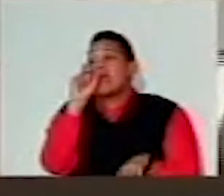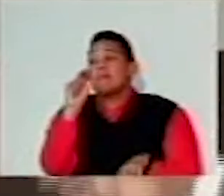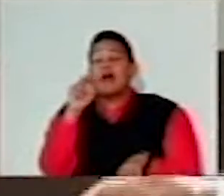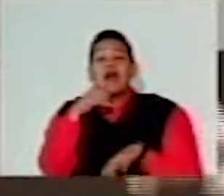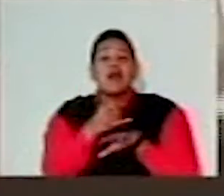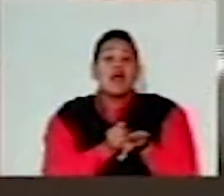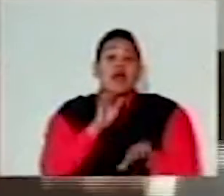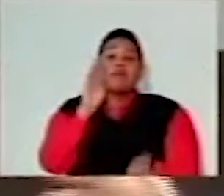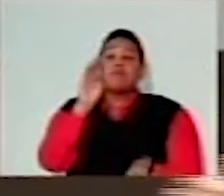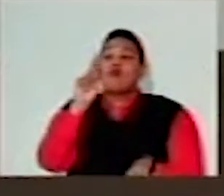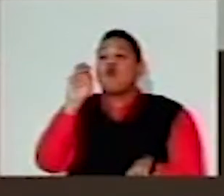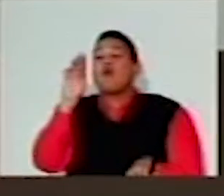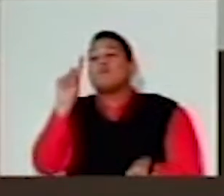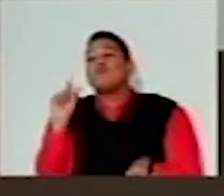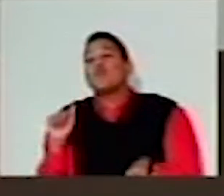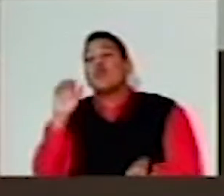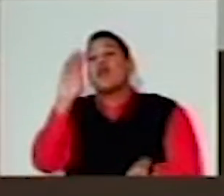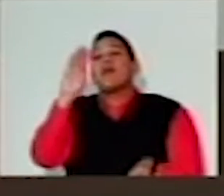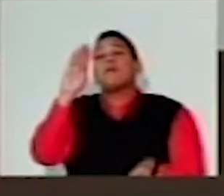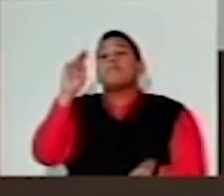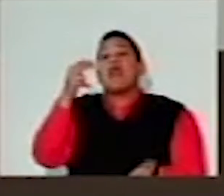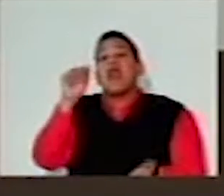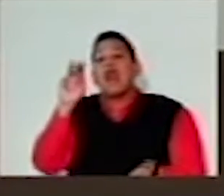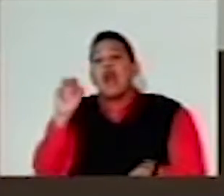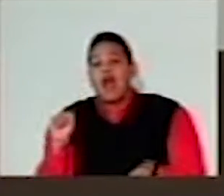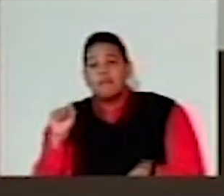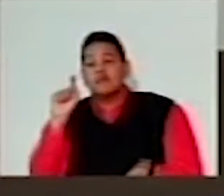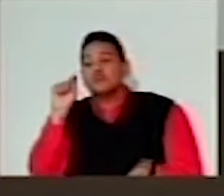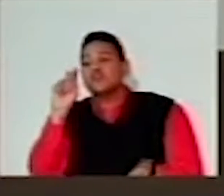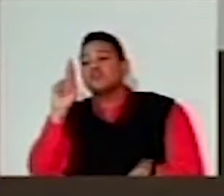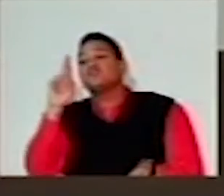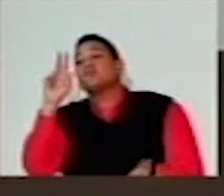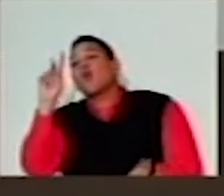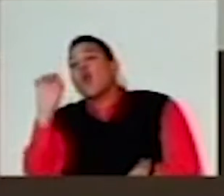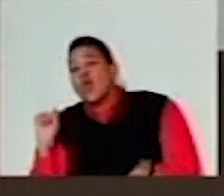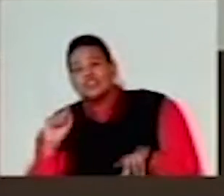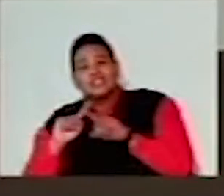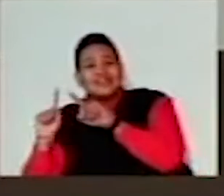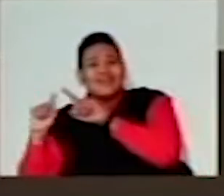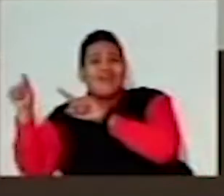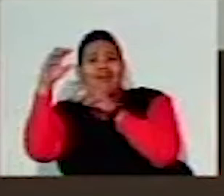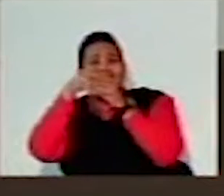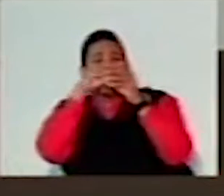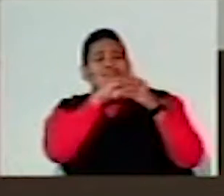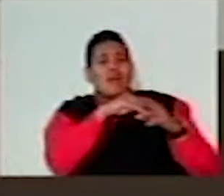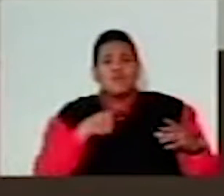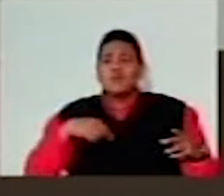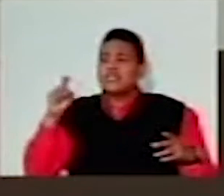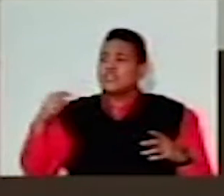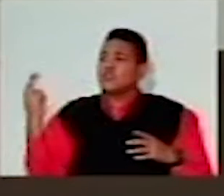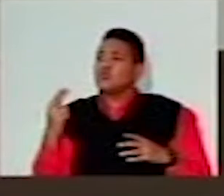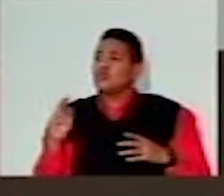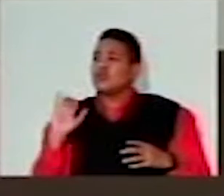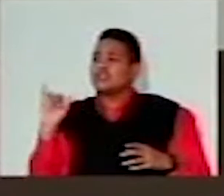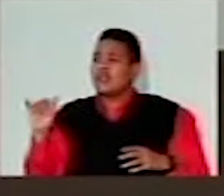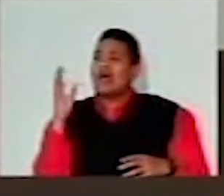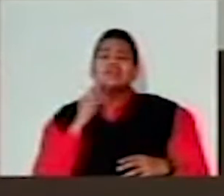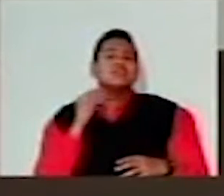Bermuda, Bahamas, Turks Islands. And I say, Mr. Speaker, we need to utilize that